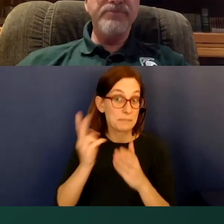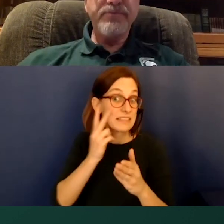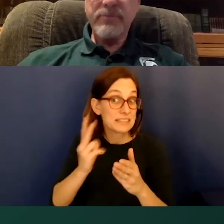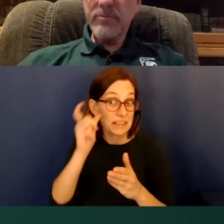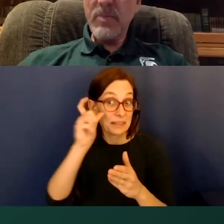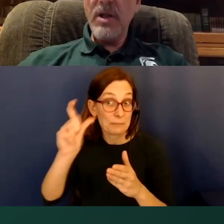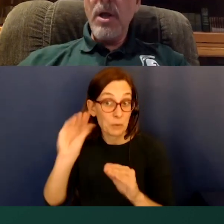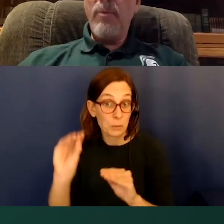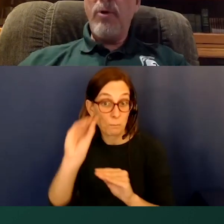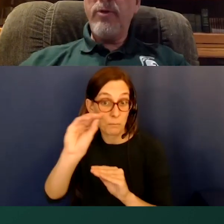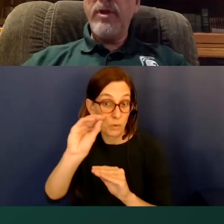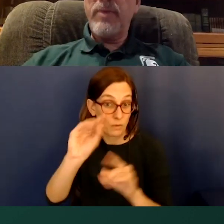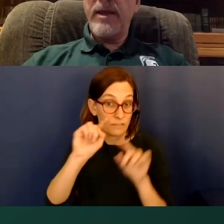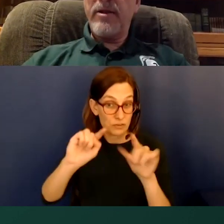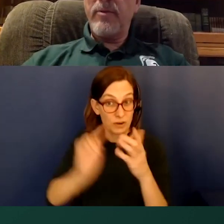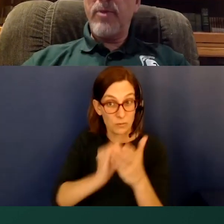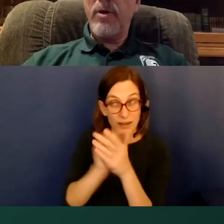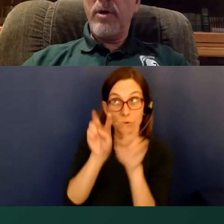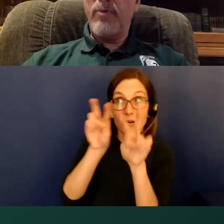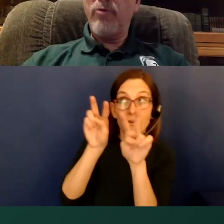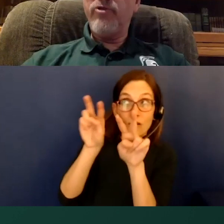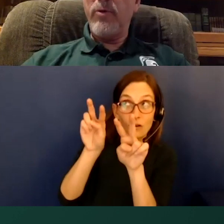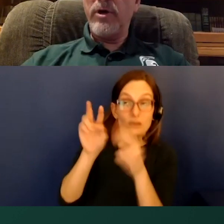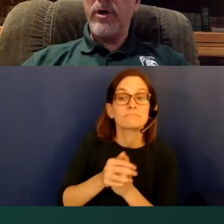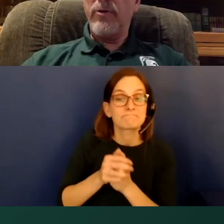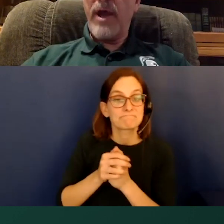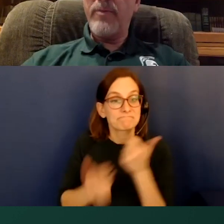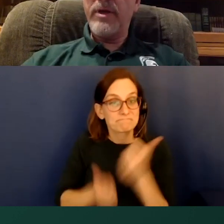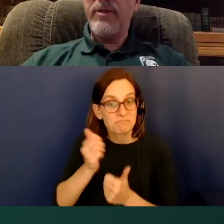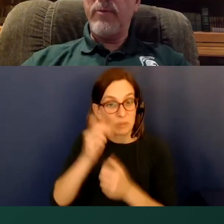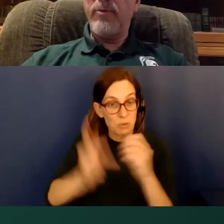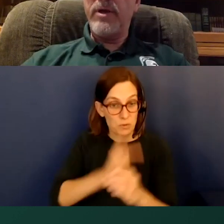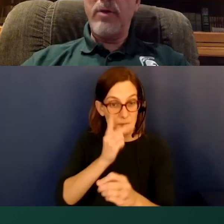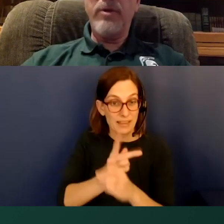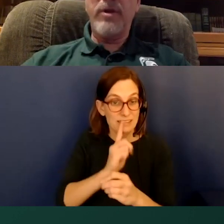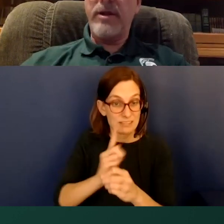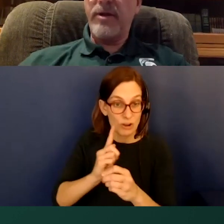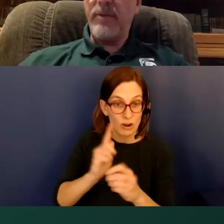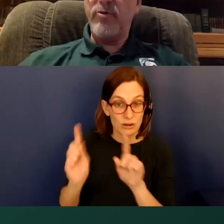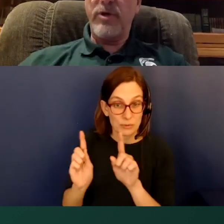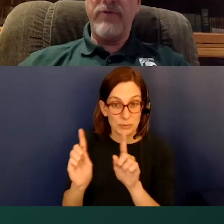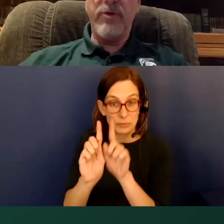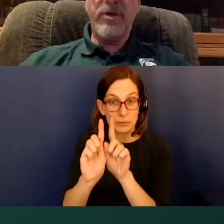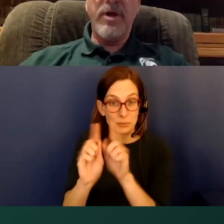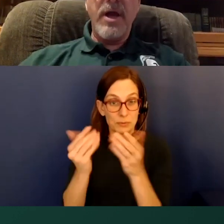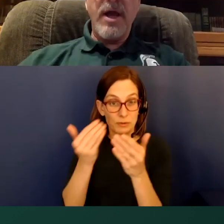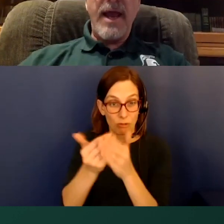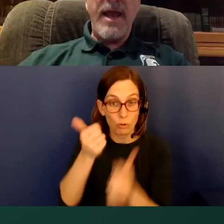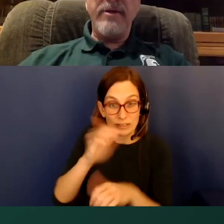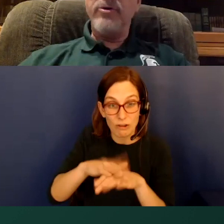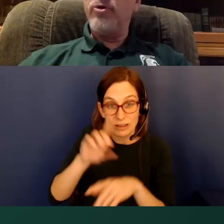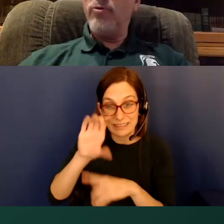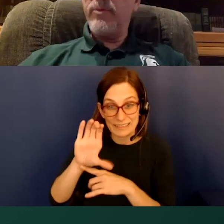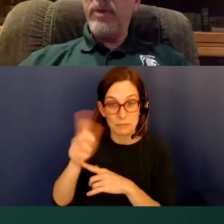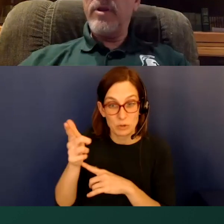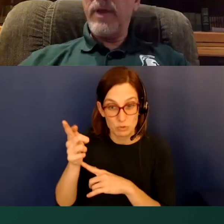two. Both of these planets are approaching one another rapidly. They will be closest on December 21st.